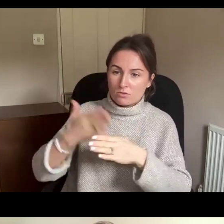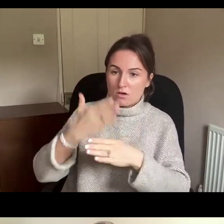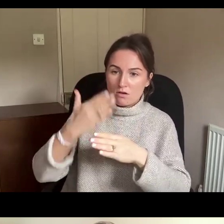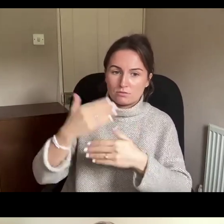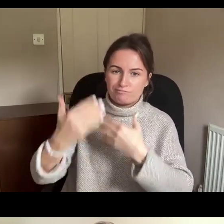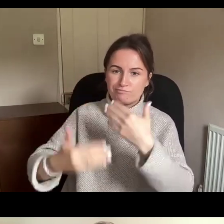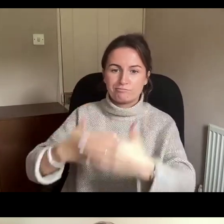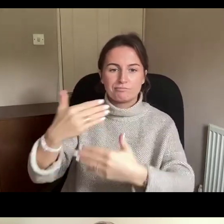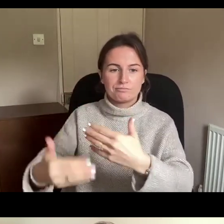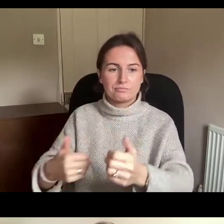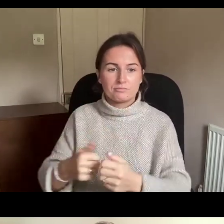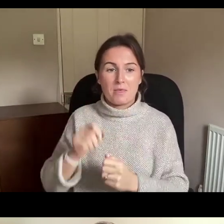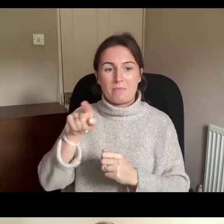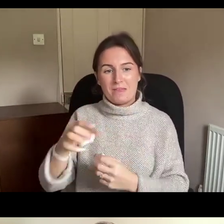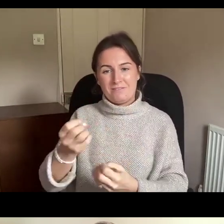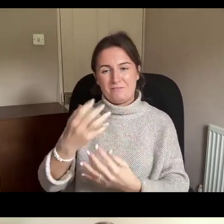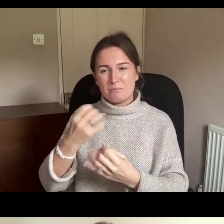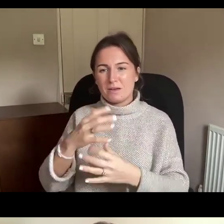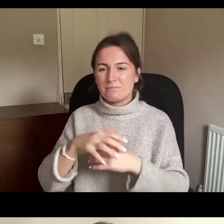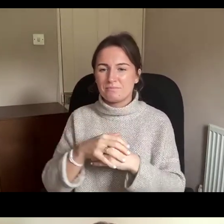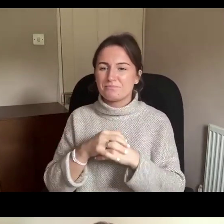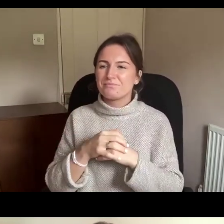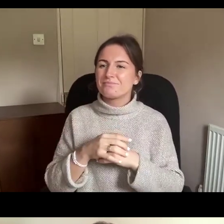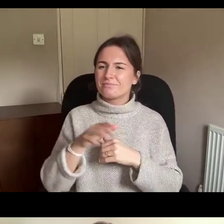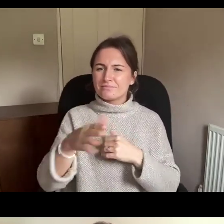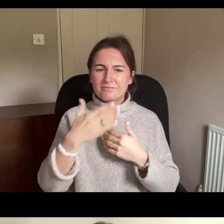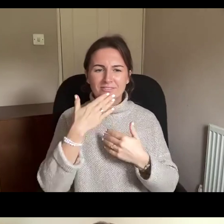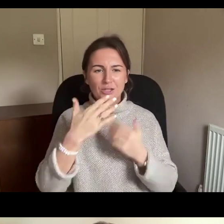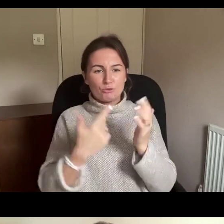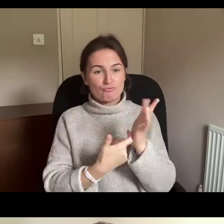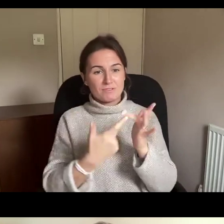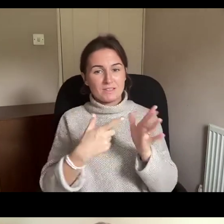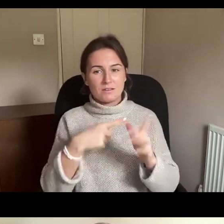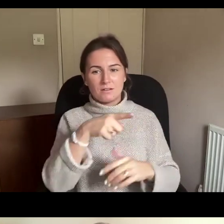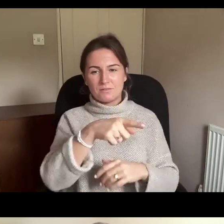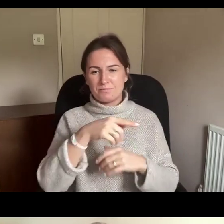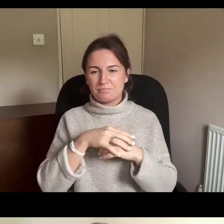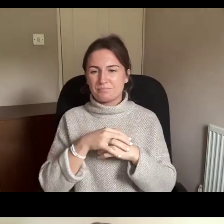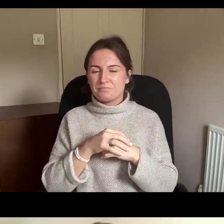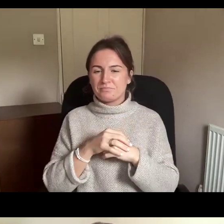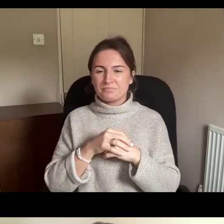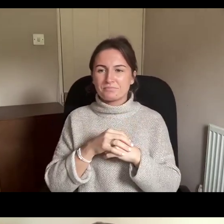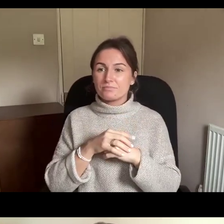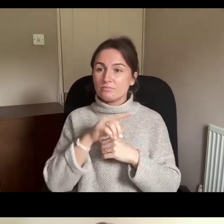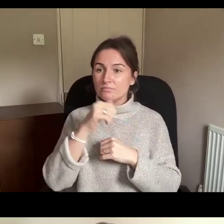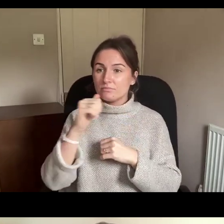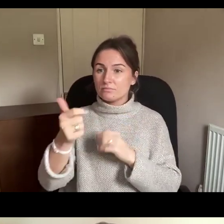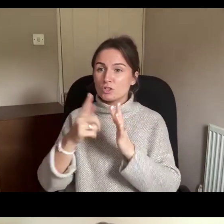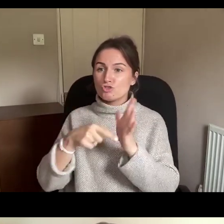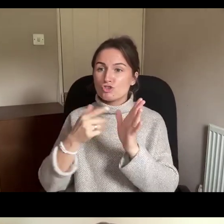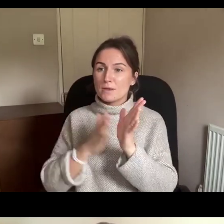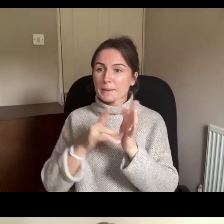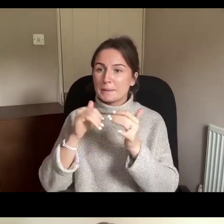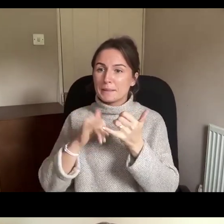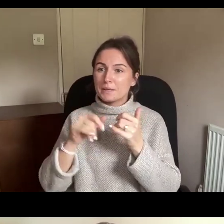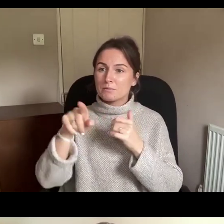yeah, that was kind of the feedback. Thank you, Ria. Thank you. James? My group, yeah.